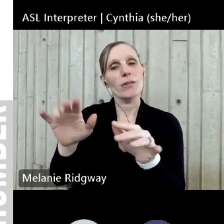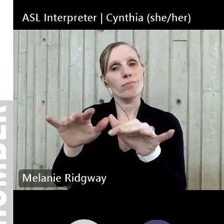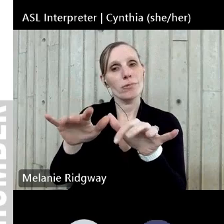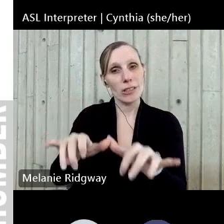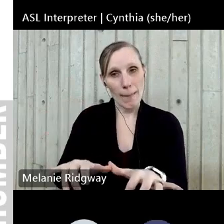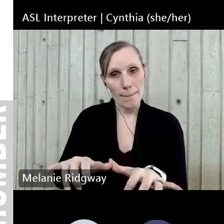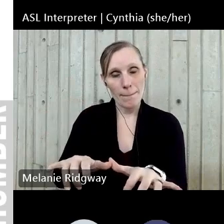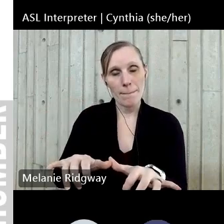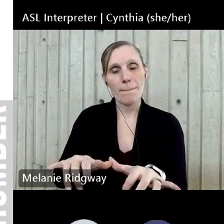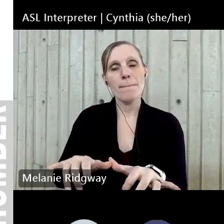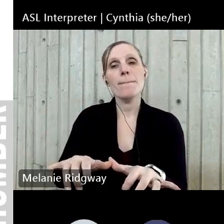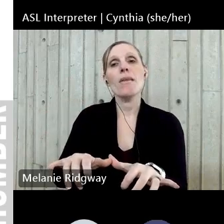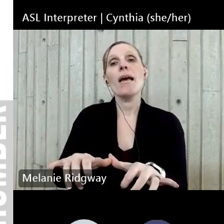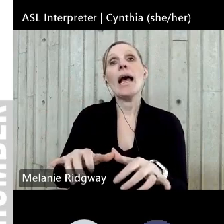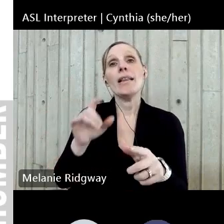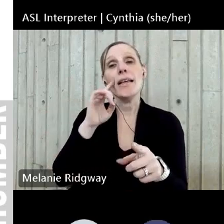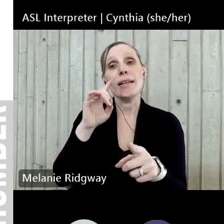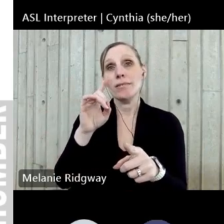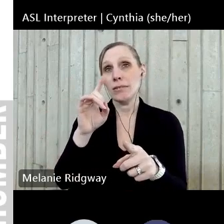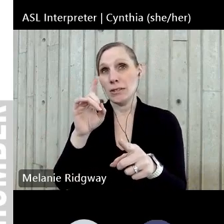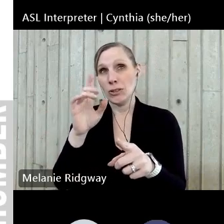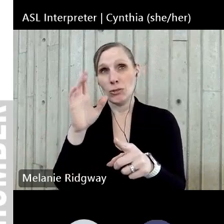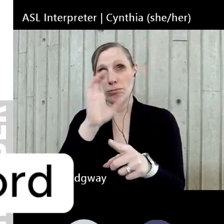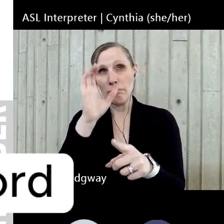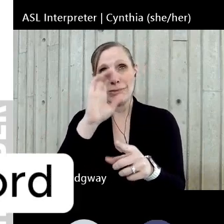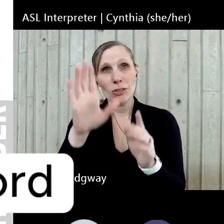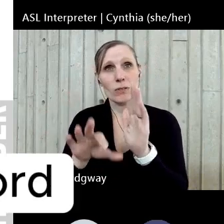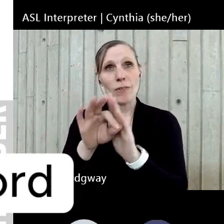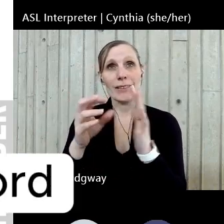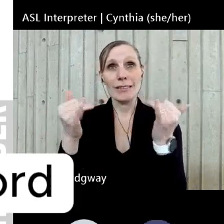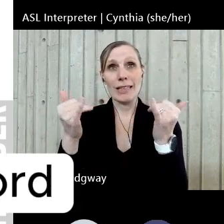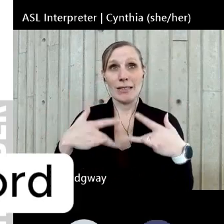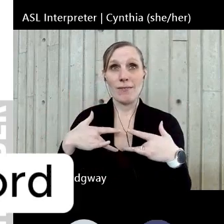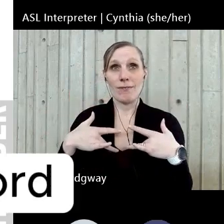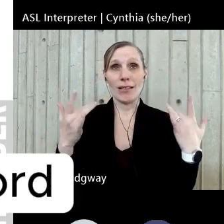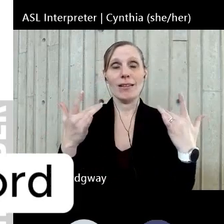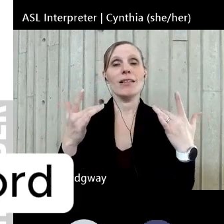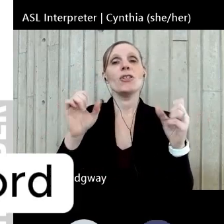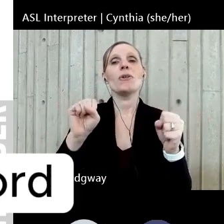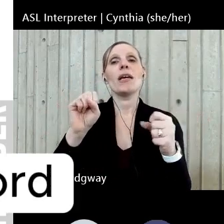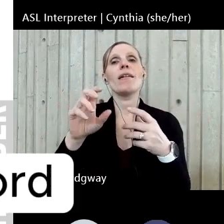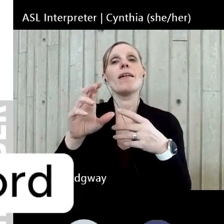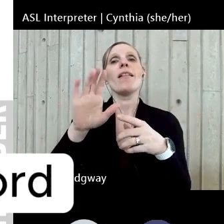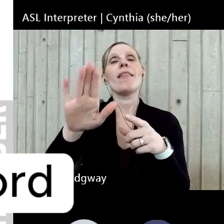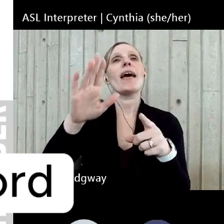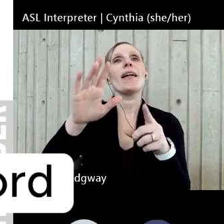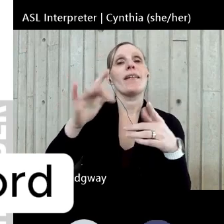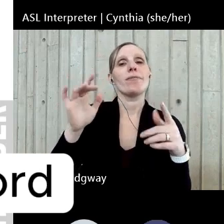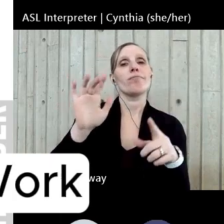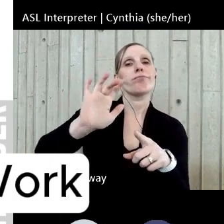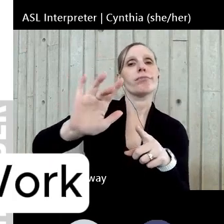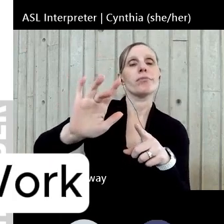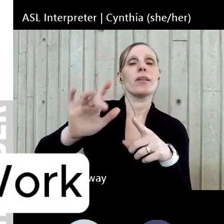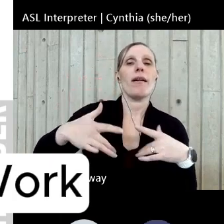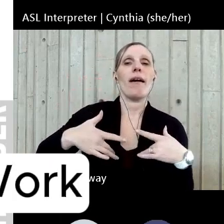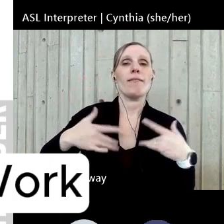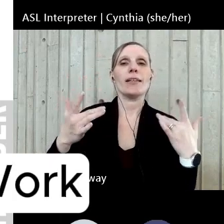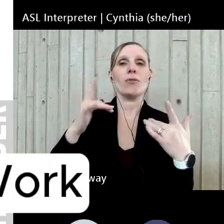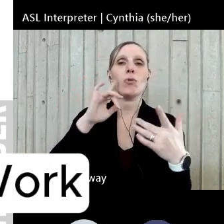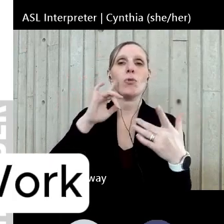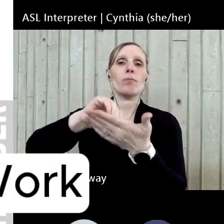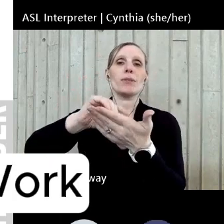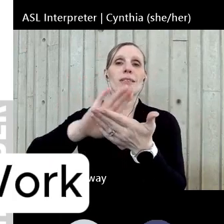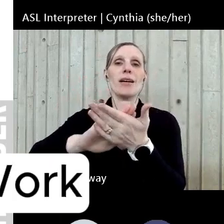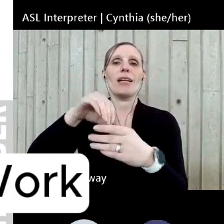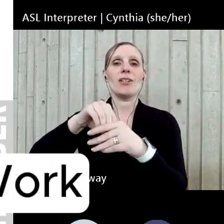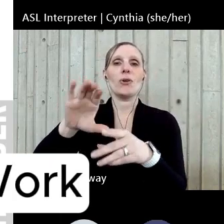You look for today's event. And then you add that experience to your record. And today's event is